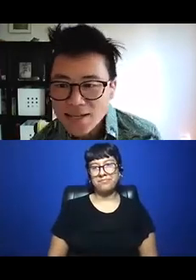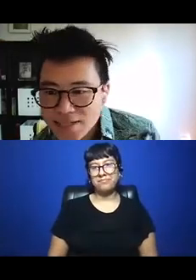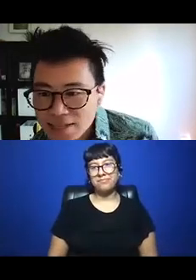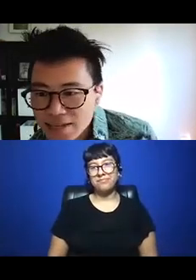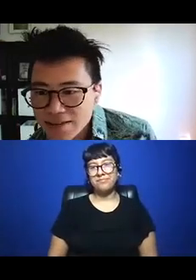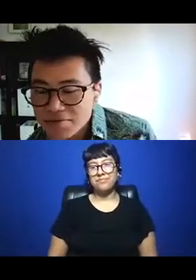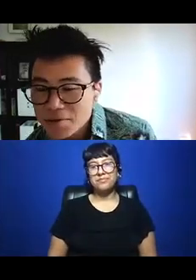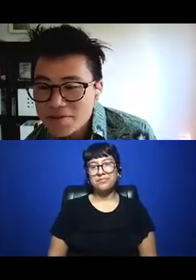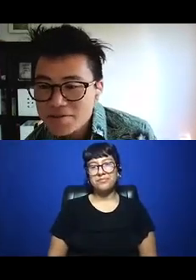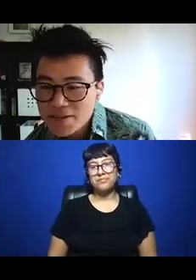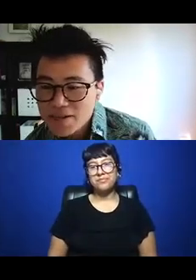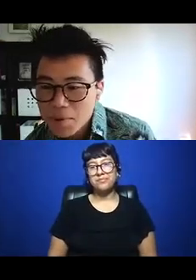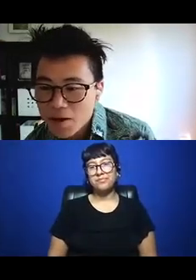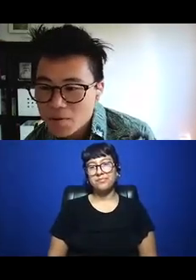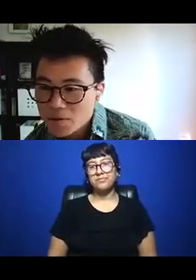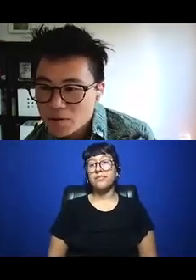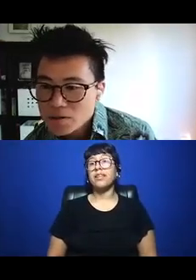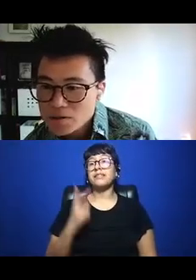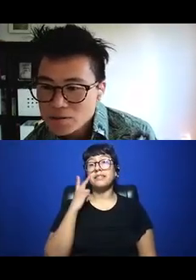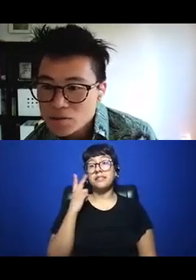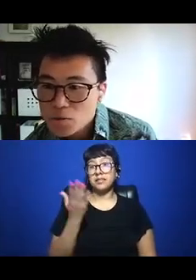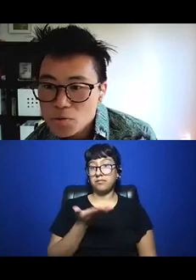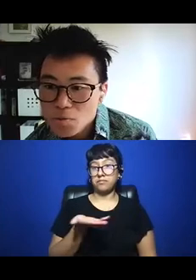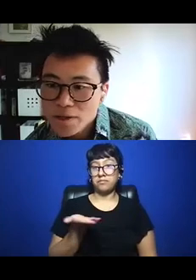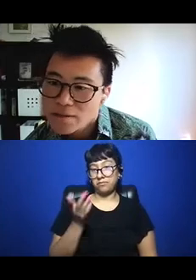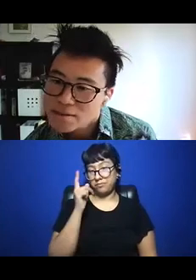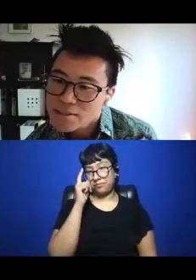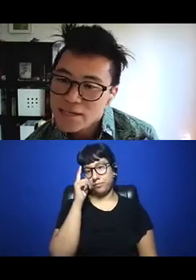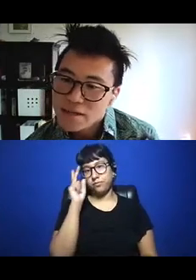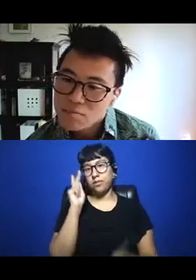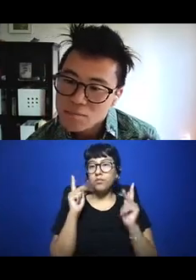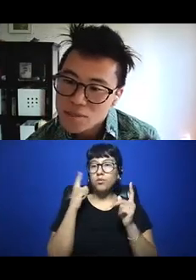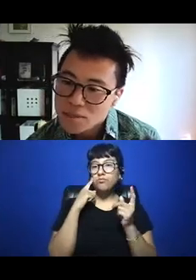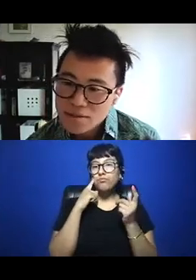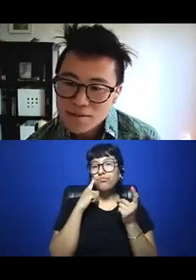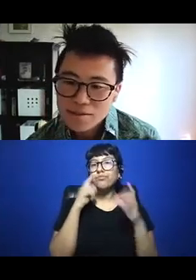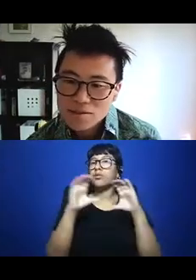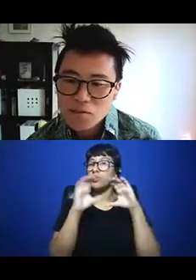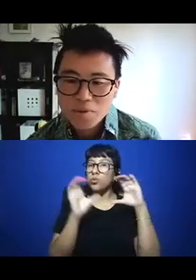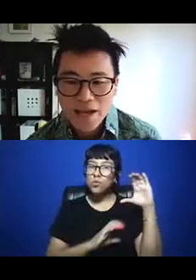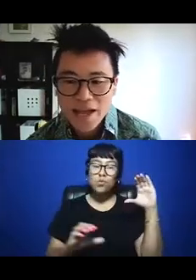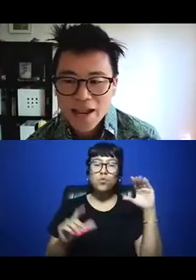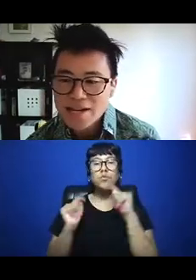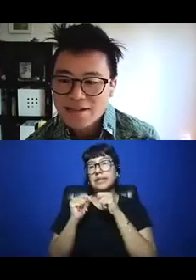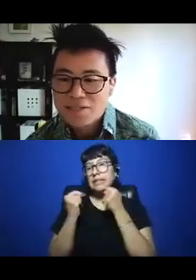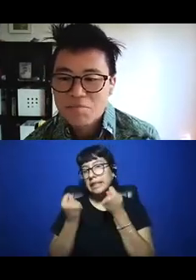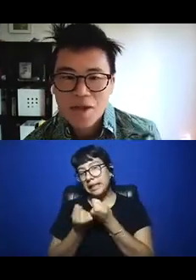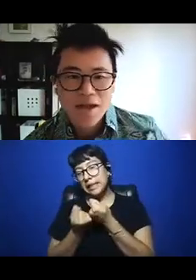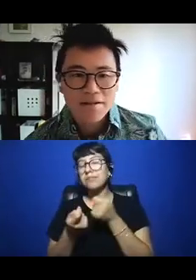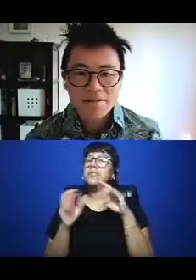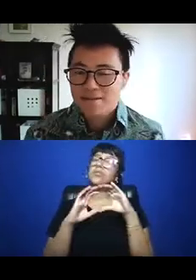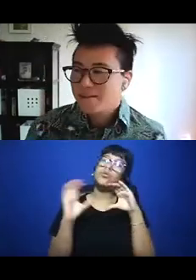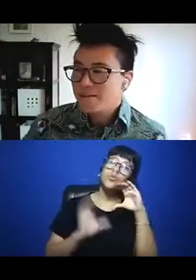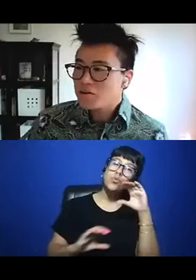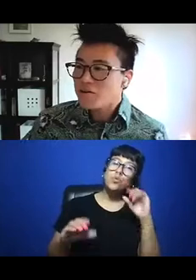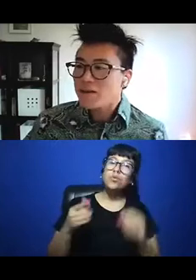And I see folks are thinking about Zoom, Teams, Zoom again,